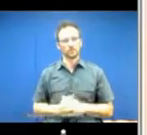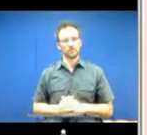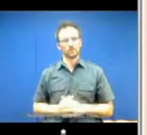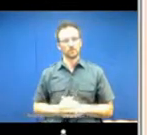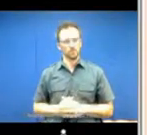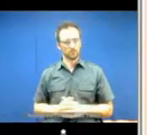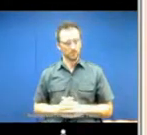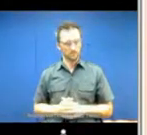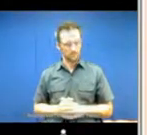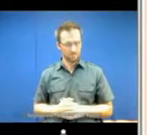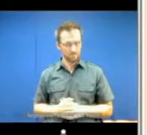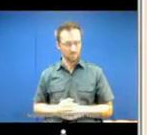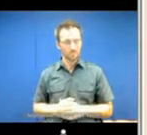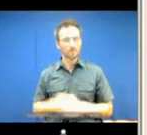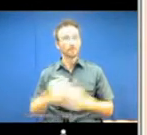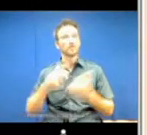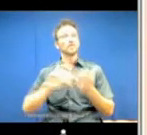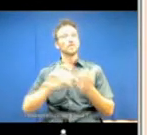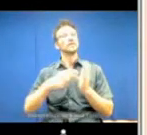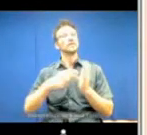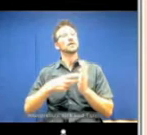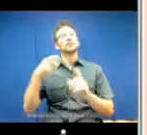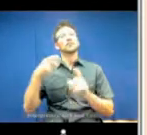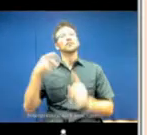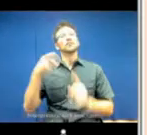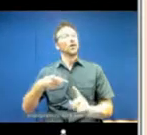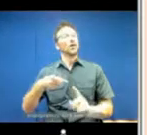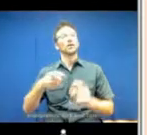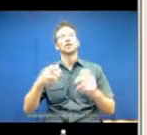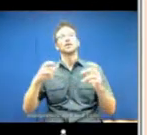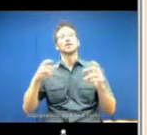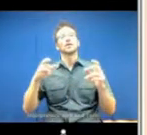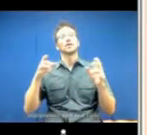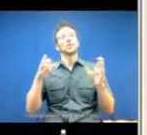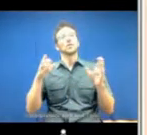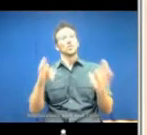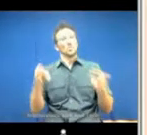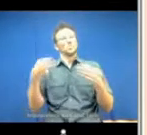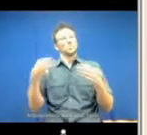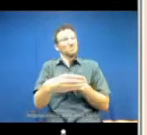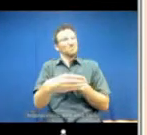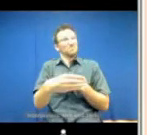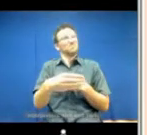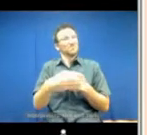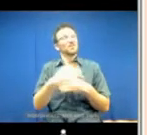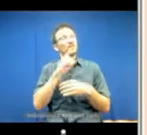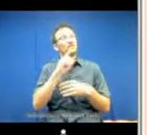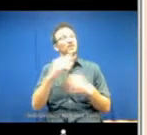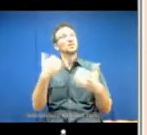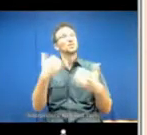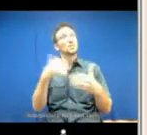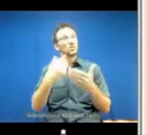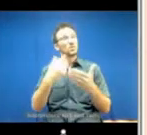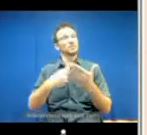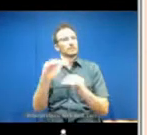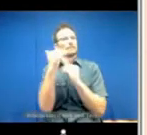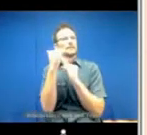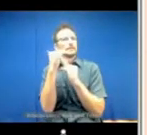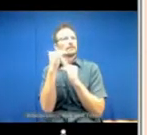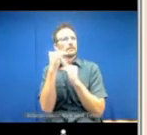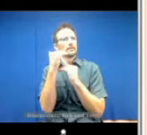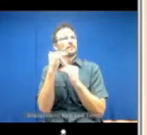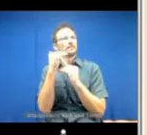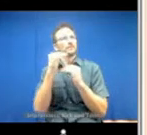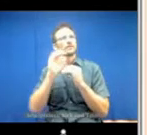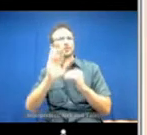Okay, so the room is really going to constrain how you set up. Clearly, it would have